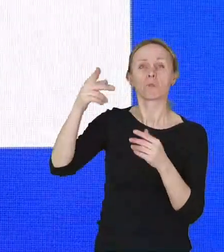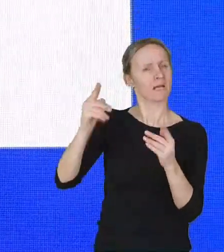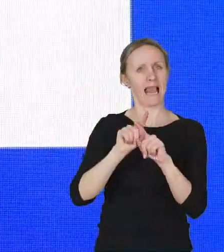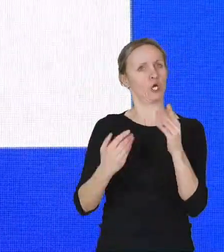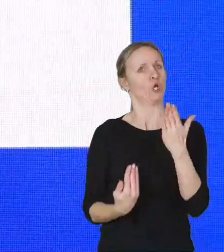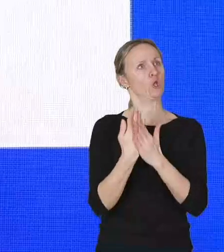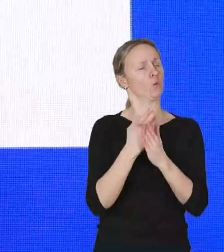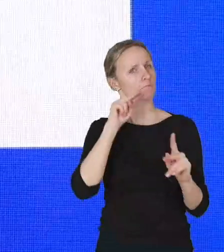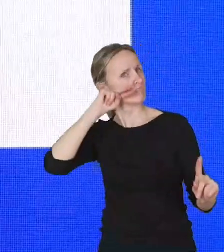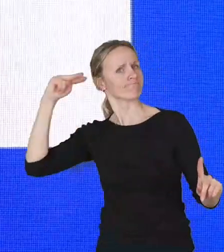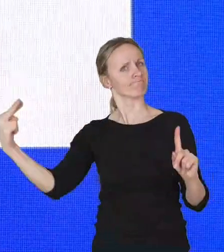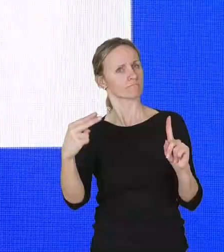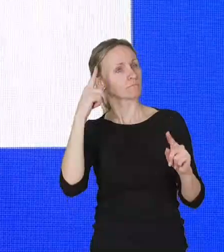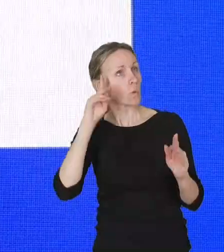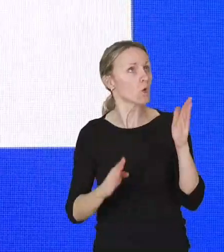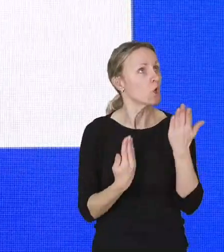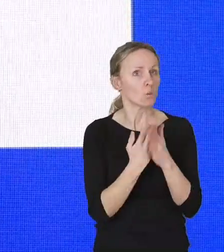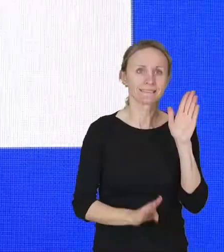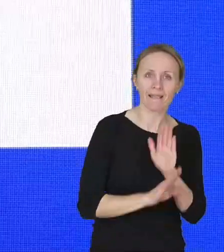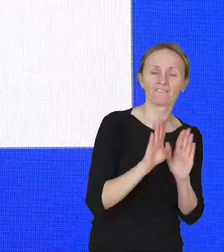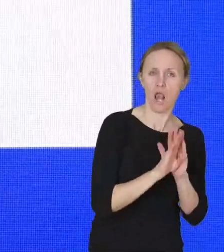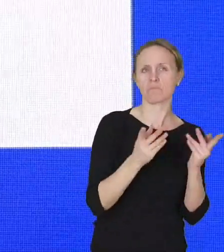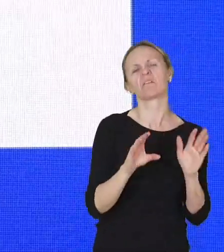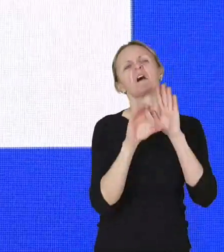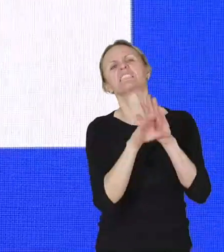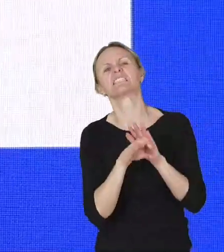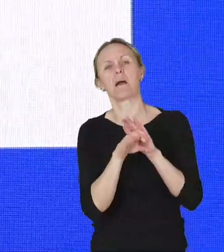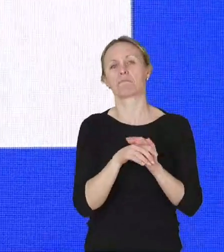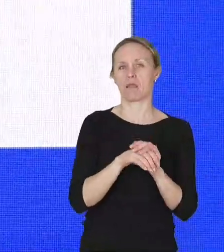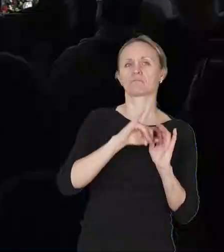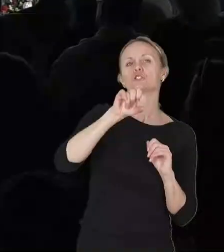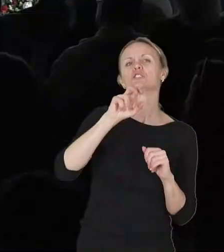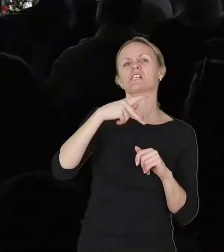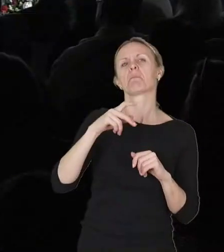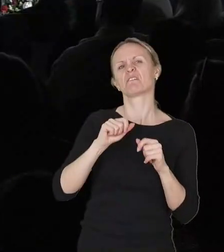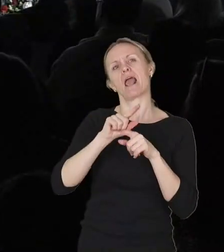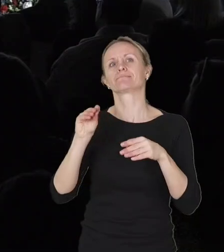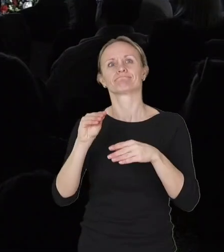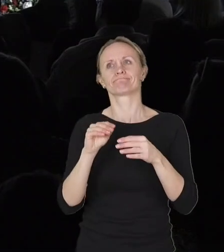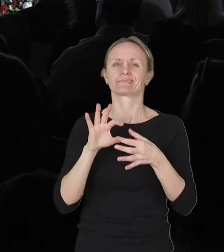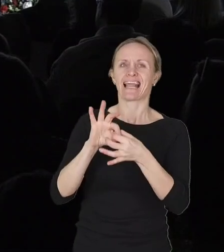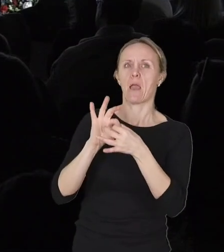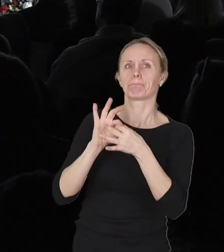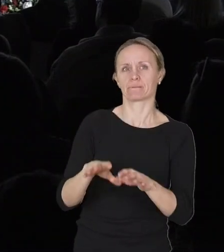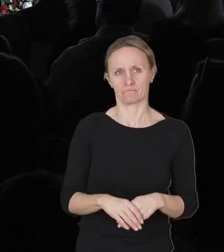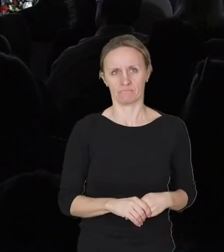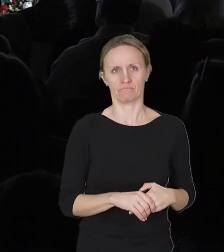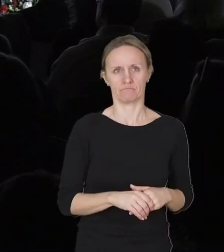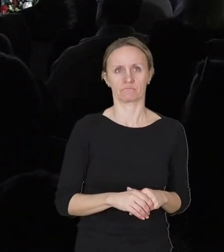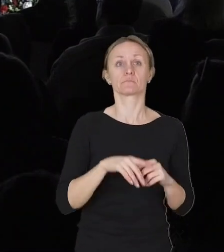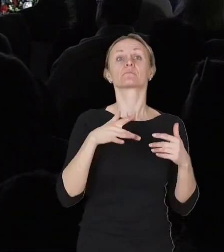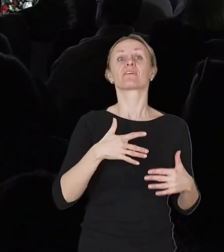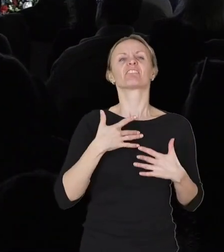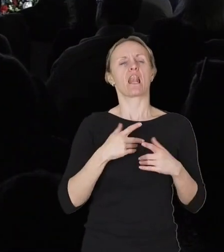they are bankrupt, and the project doesn't make sense anymore. You touch extremely sensitive. This is exactly, but this is